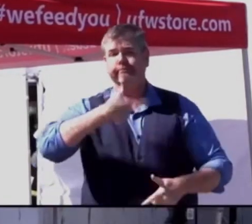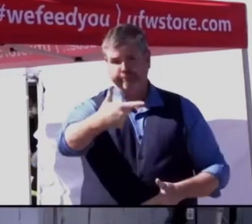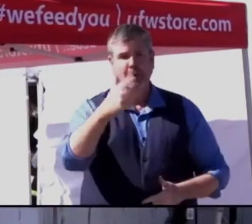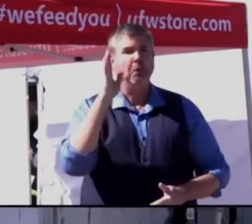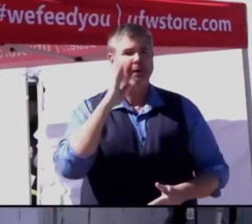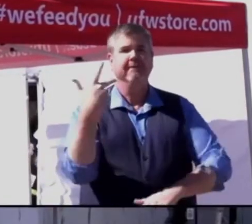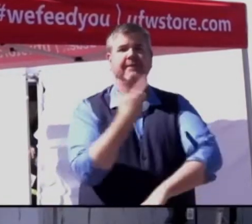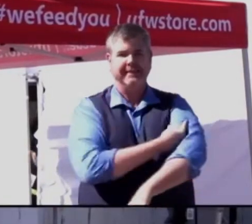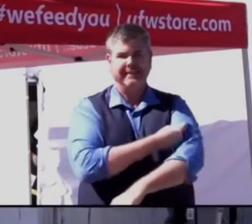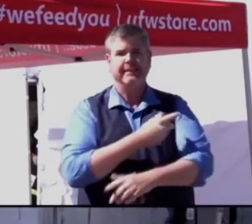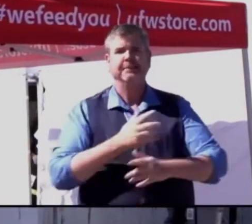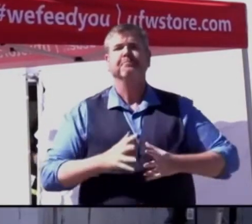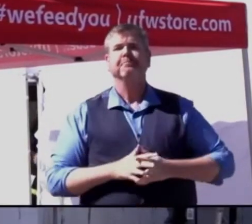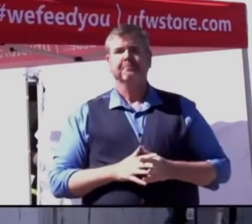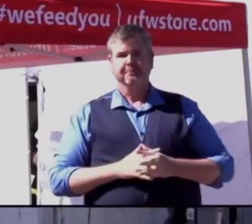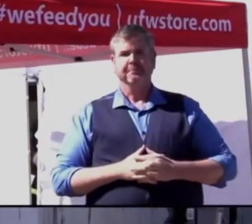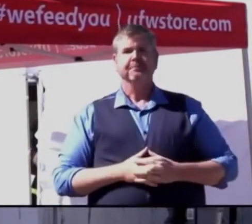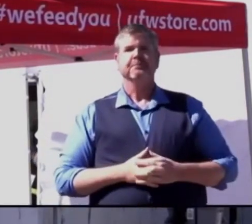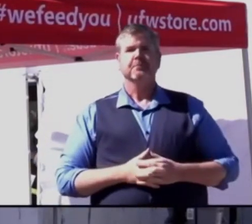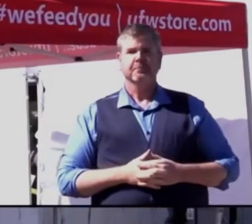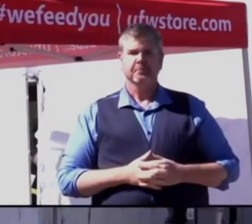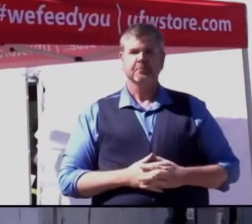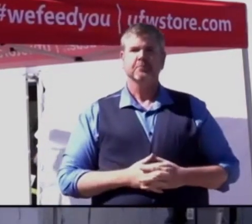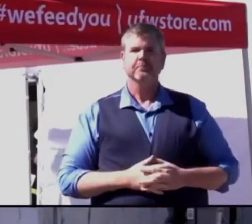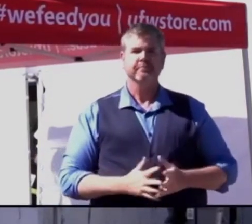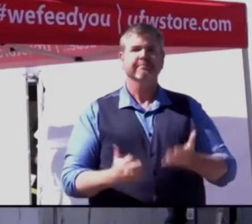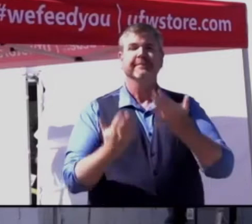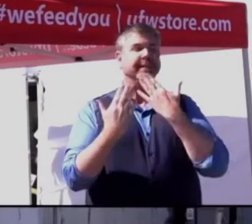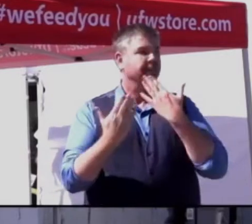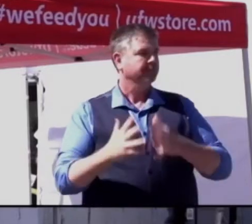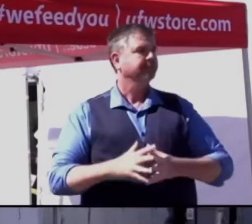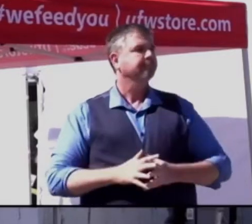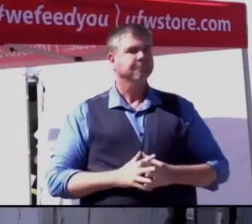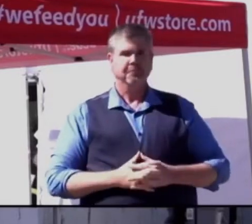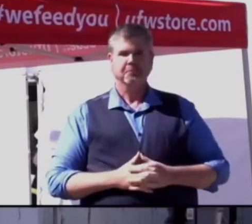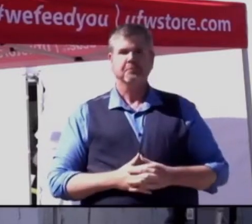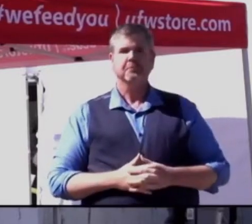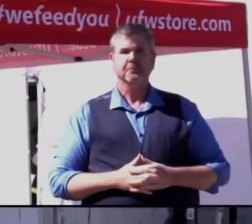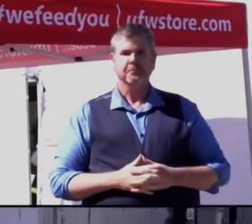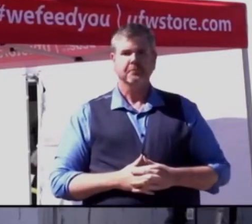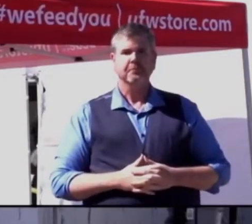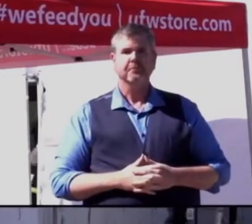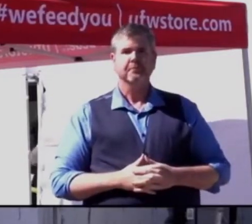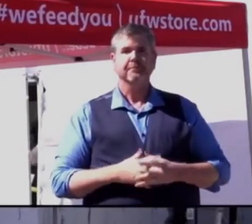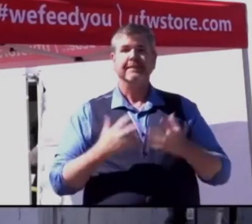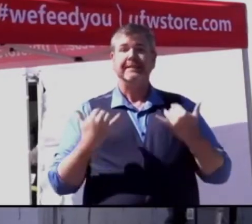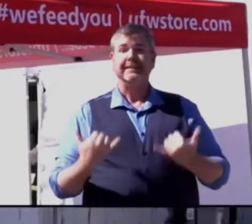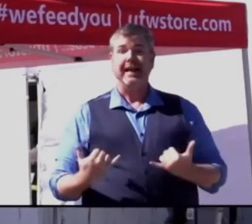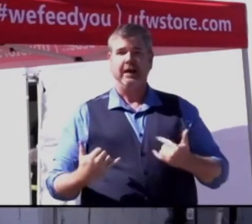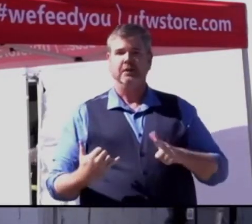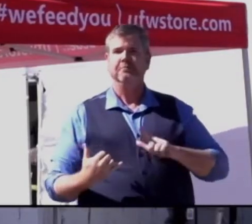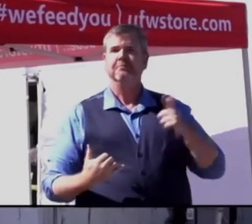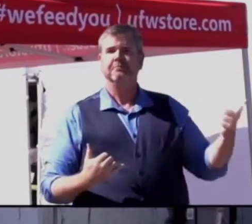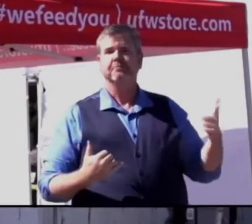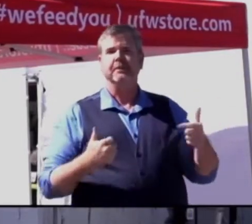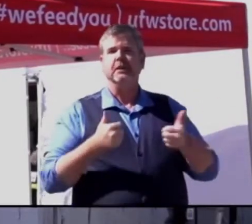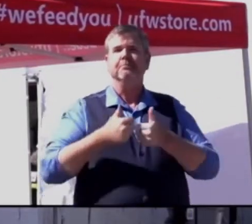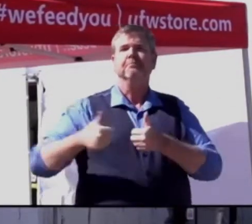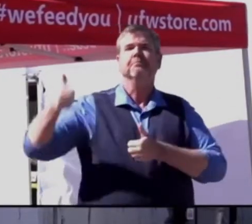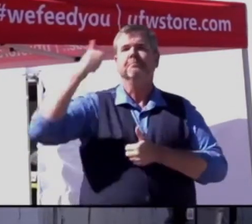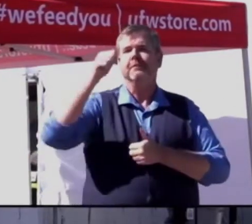come. Thank you. And I want to turn that over to our Supervisor, Cindy Chavez, who